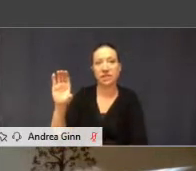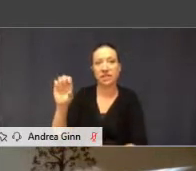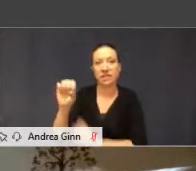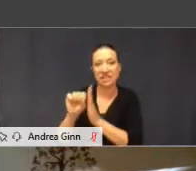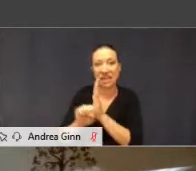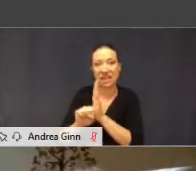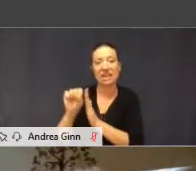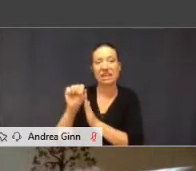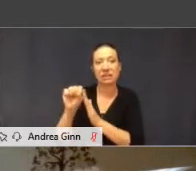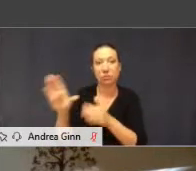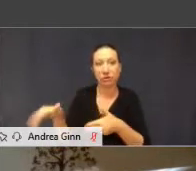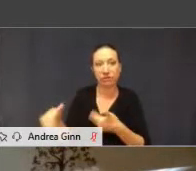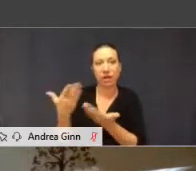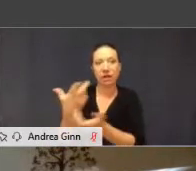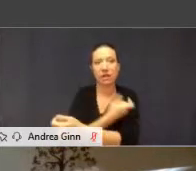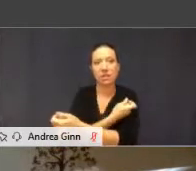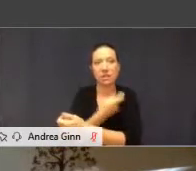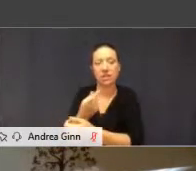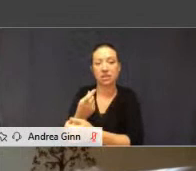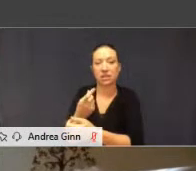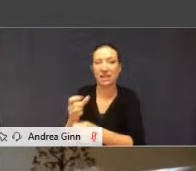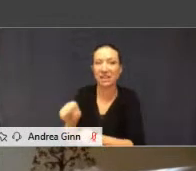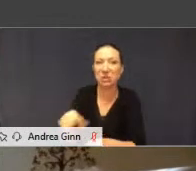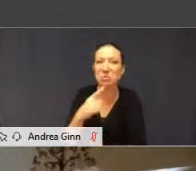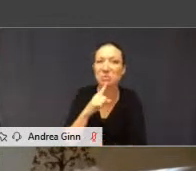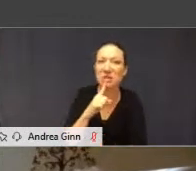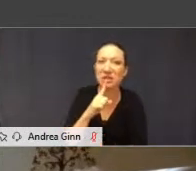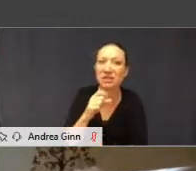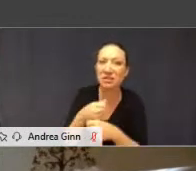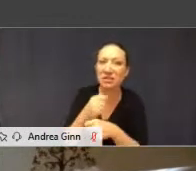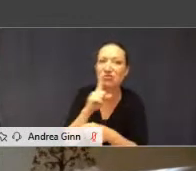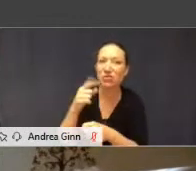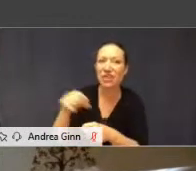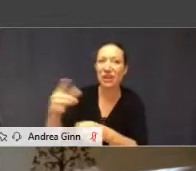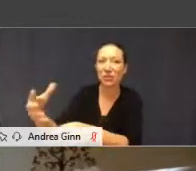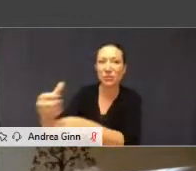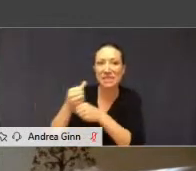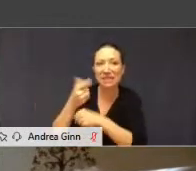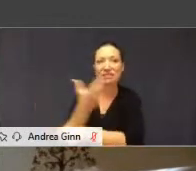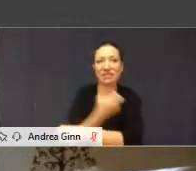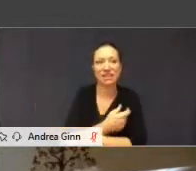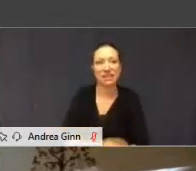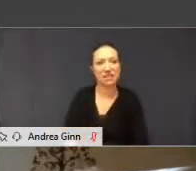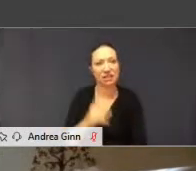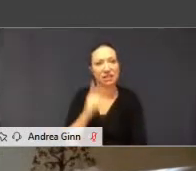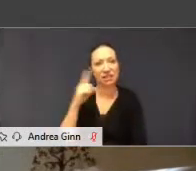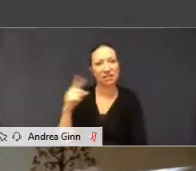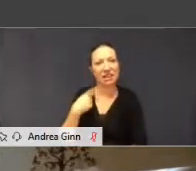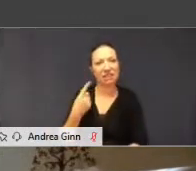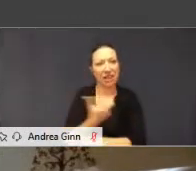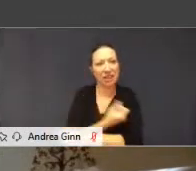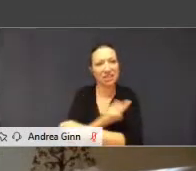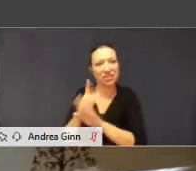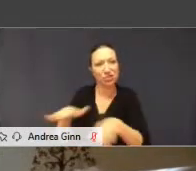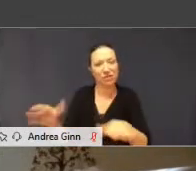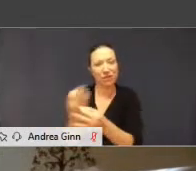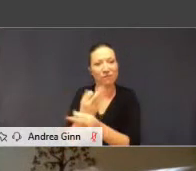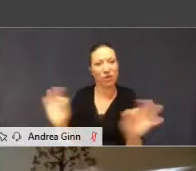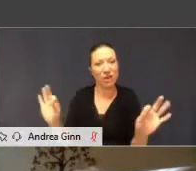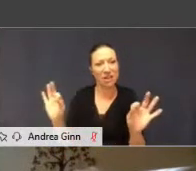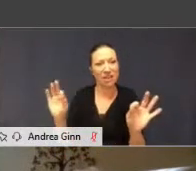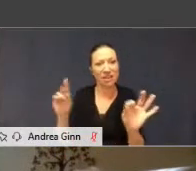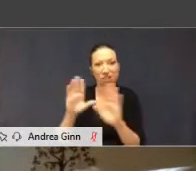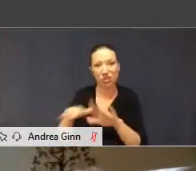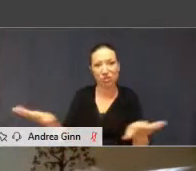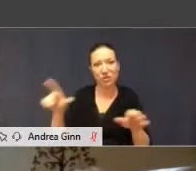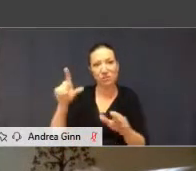provider, gets the vaccines, because I think they do it for free for these children who I think have to have it if